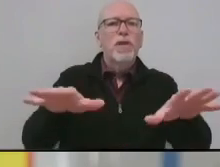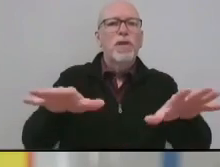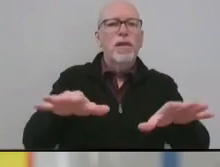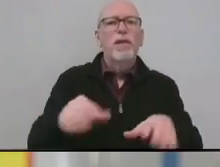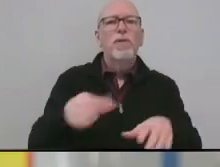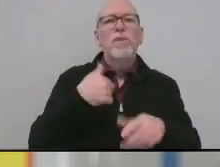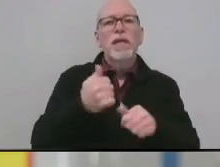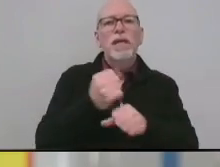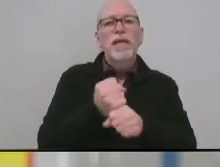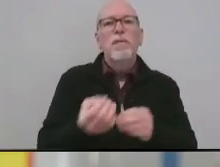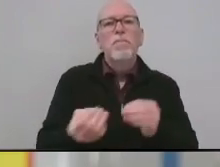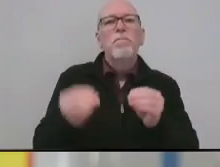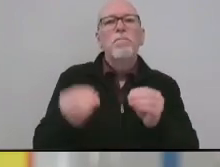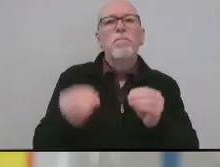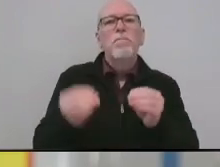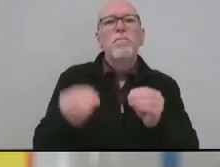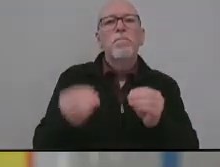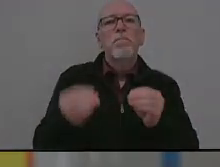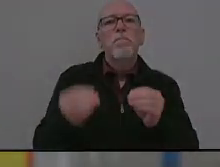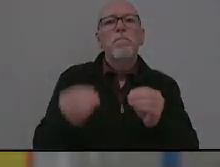Hoosiers vaccinated.